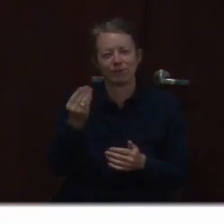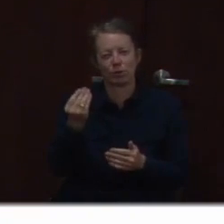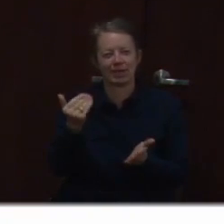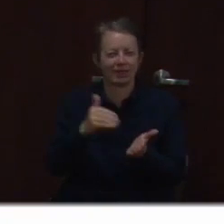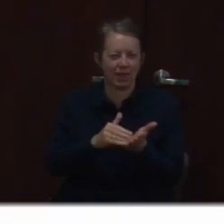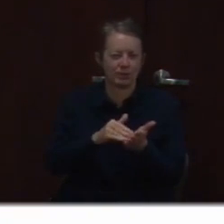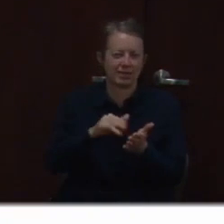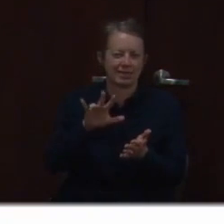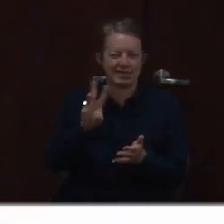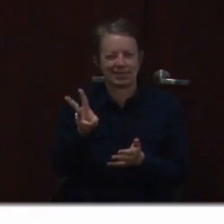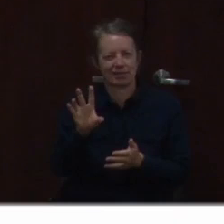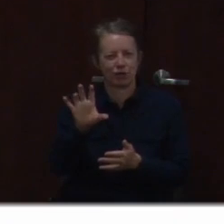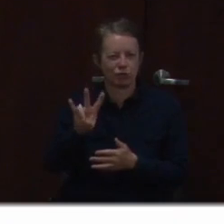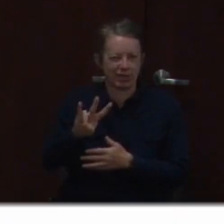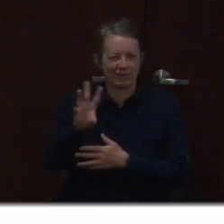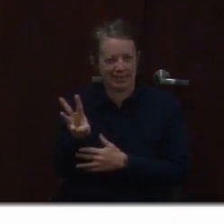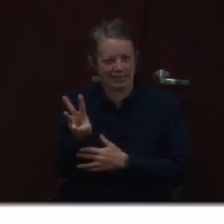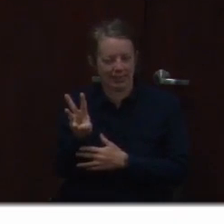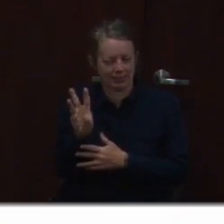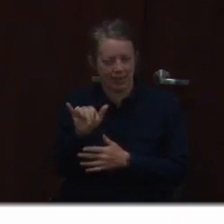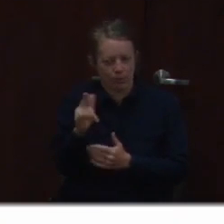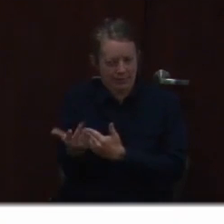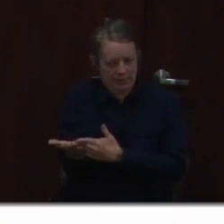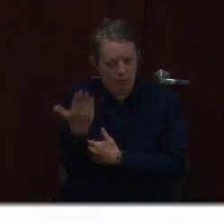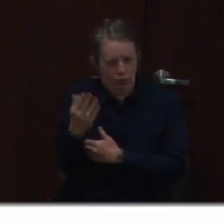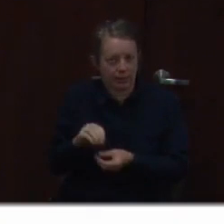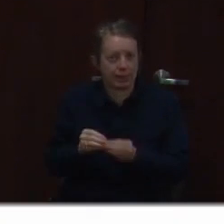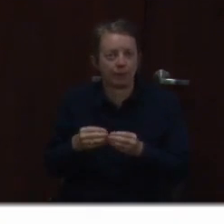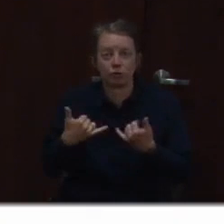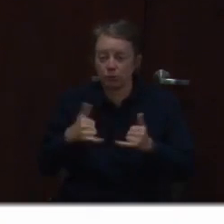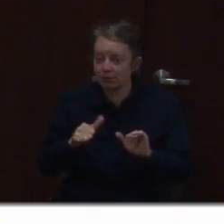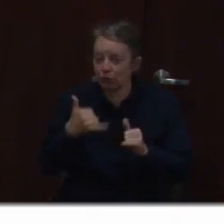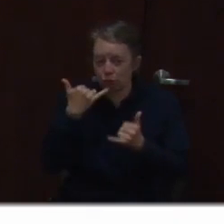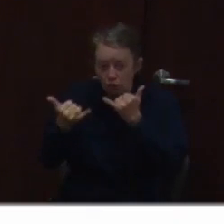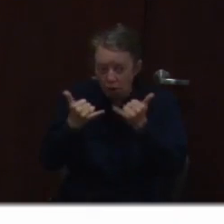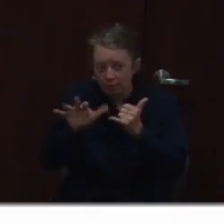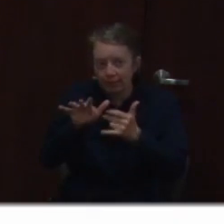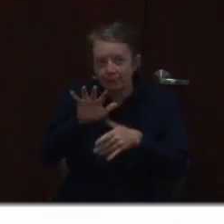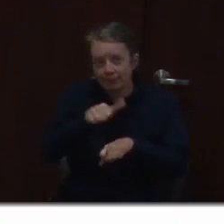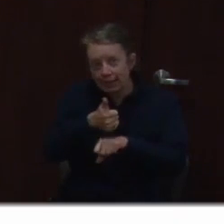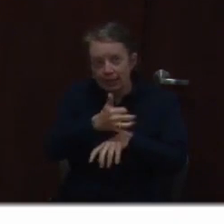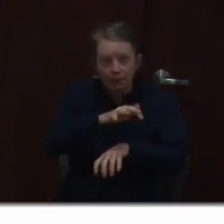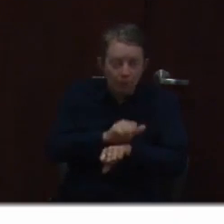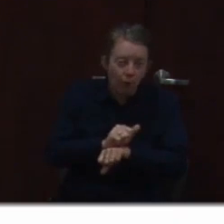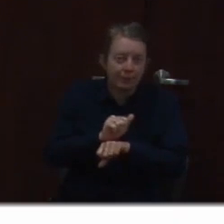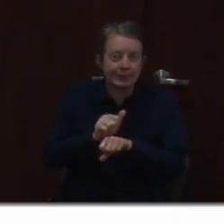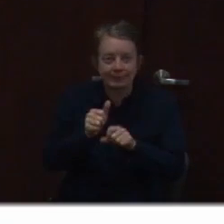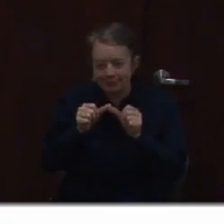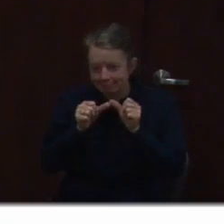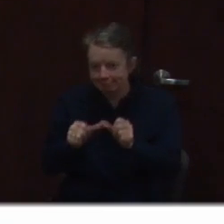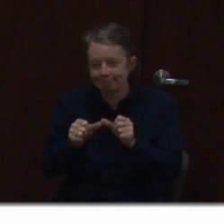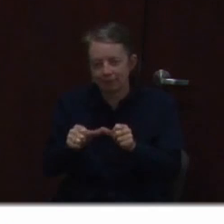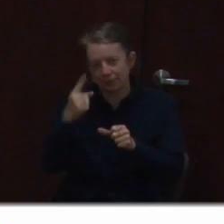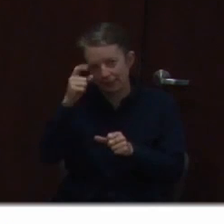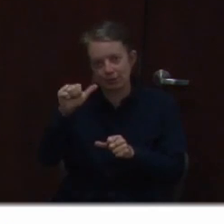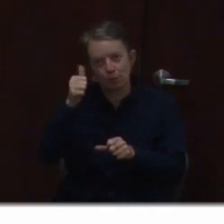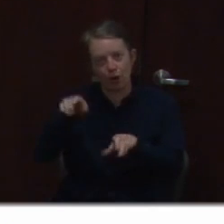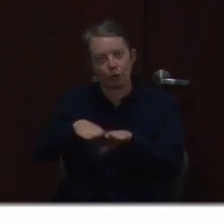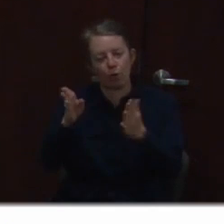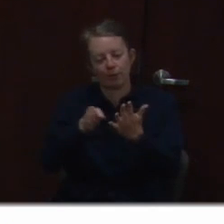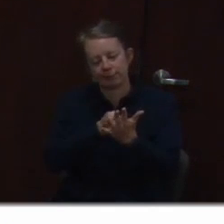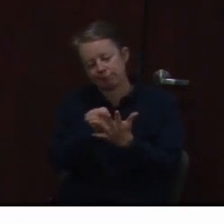this morning. So we are continuing to work that down as we now enter into Group 4 tomorrow.